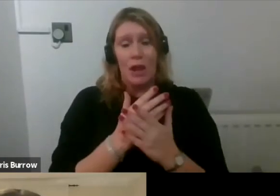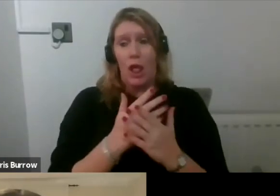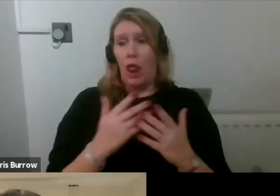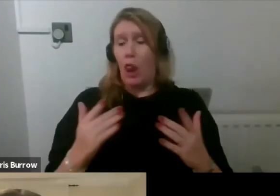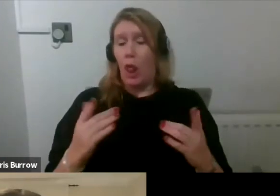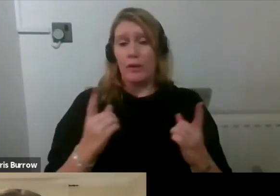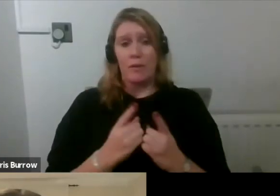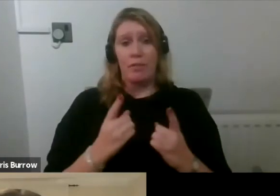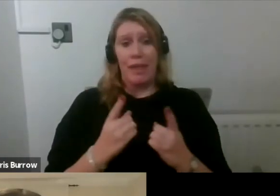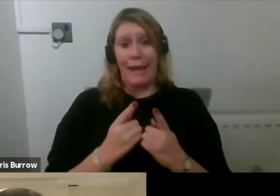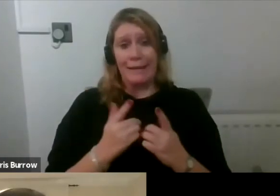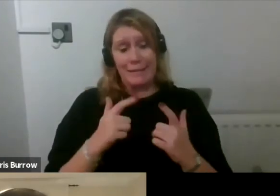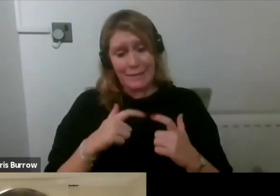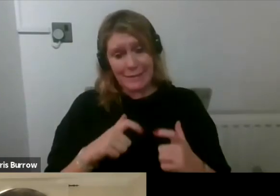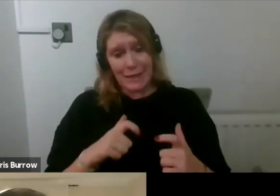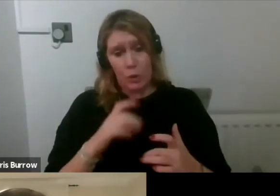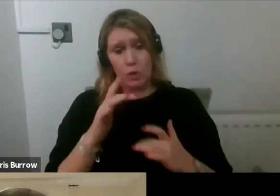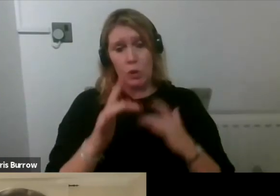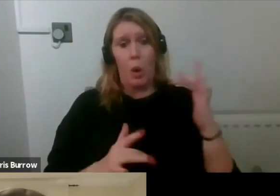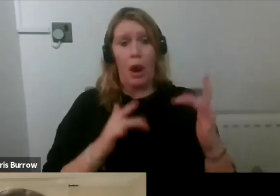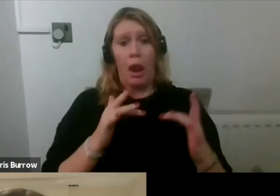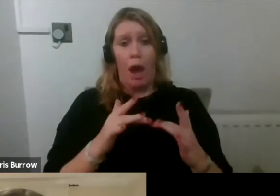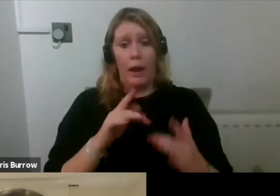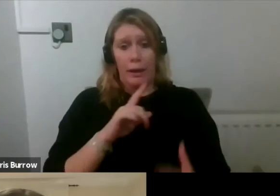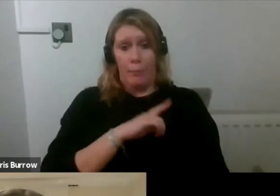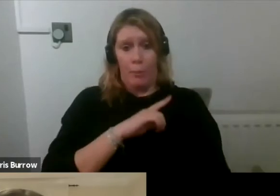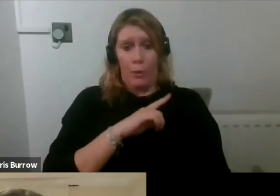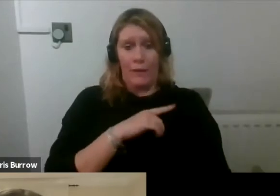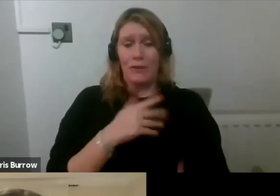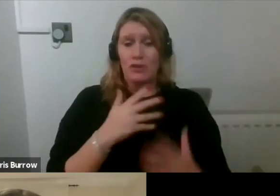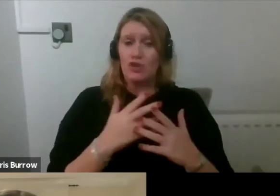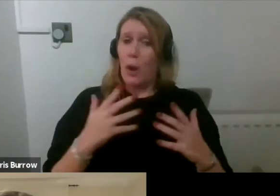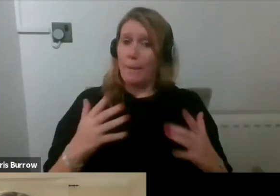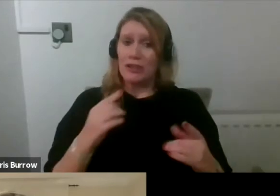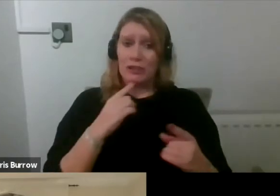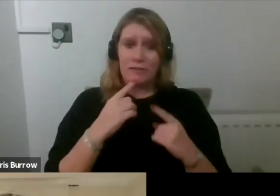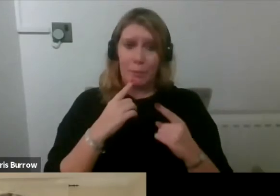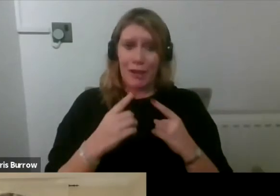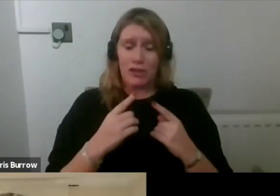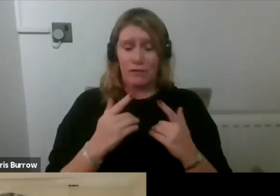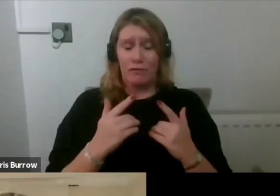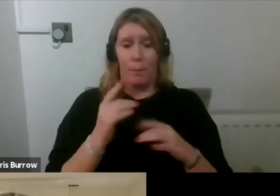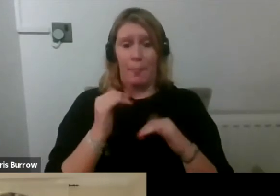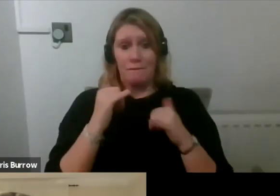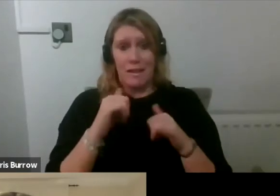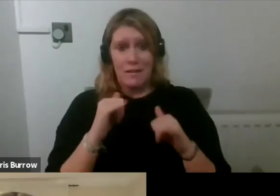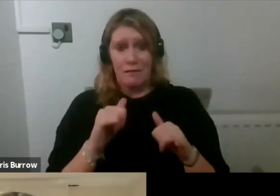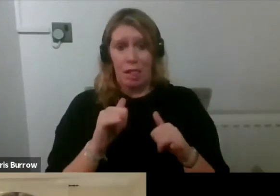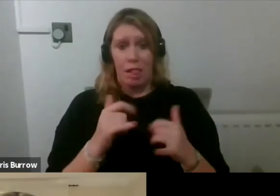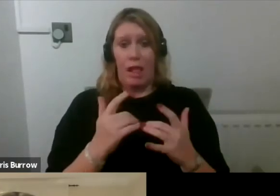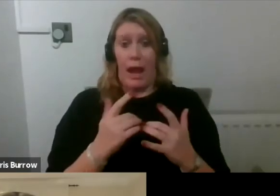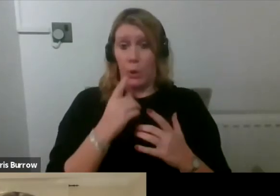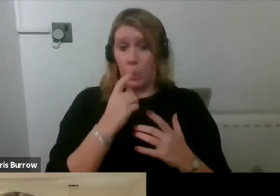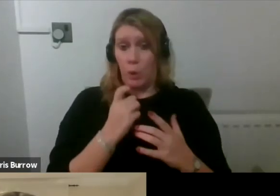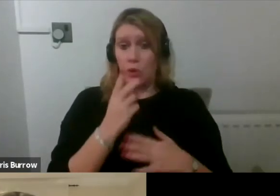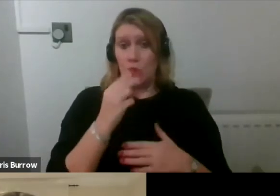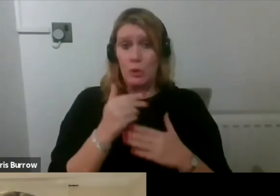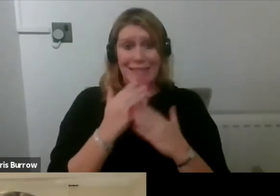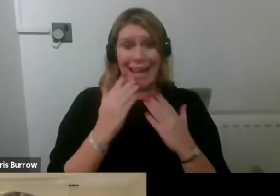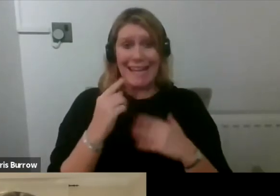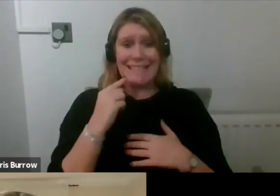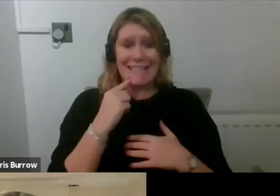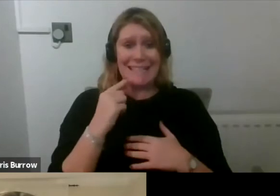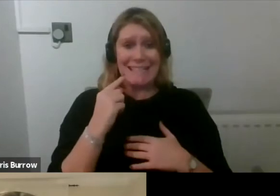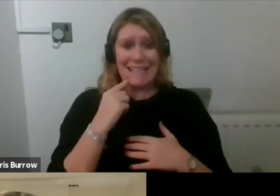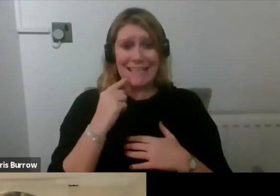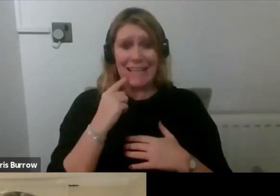our events on a daily basis, because there's just so much there, and you could easily spend at least 2 days just going around